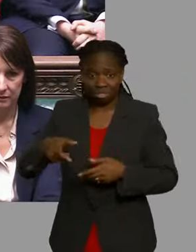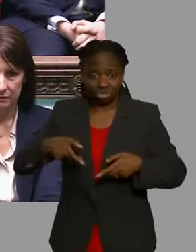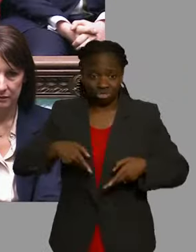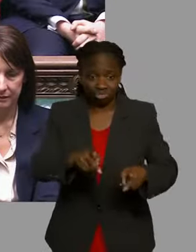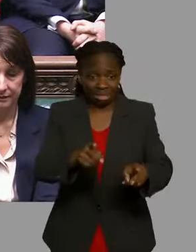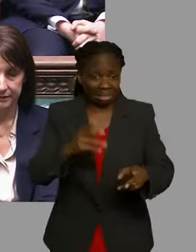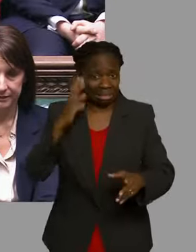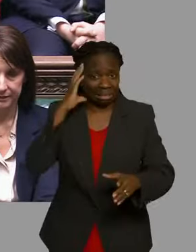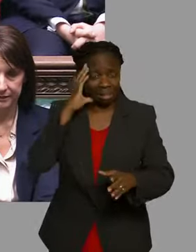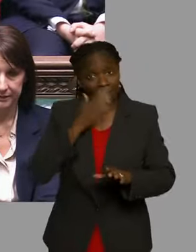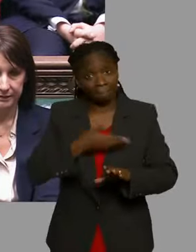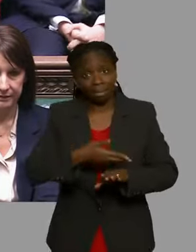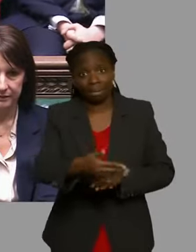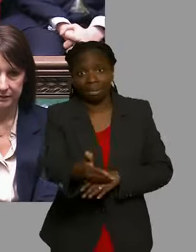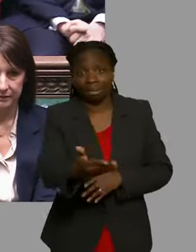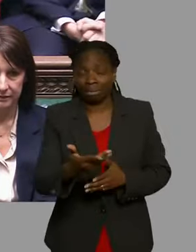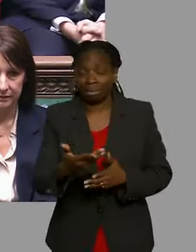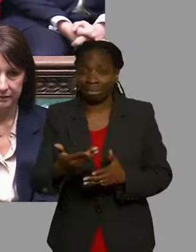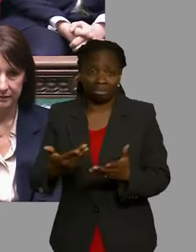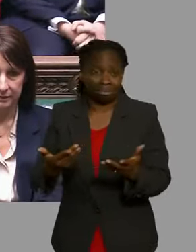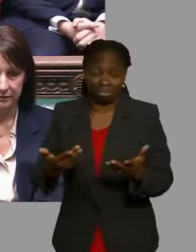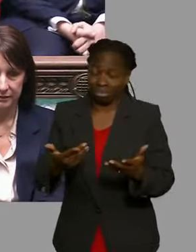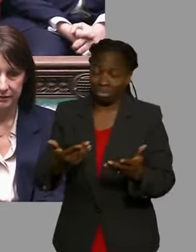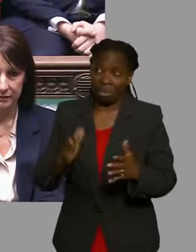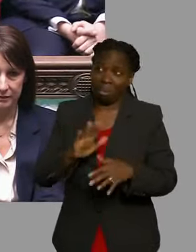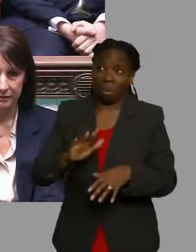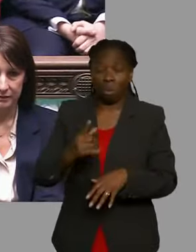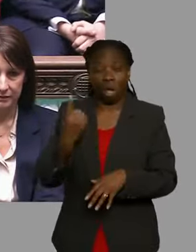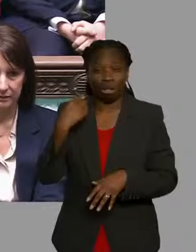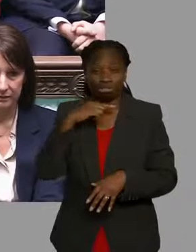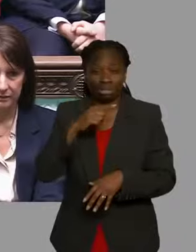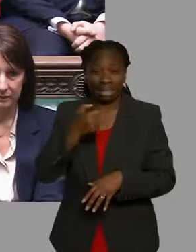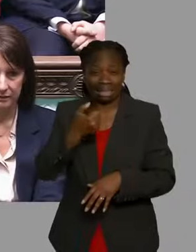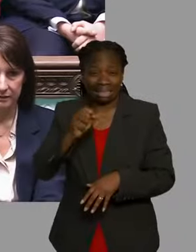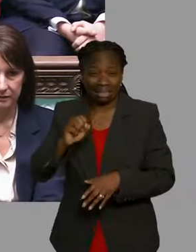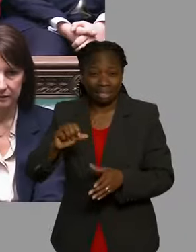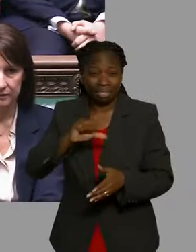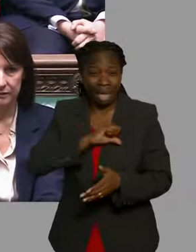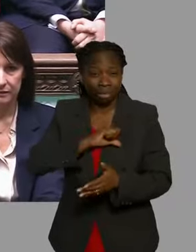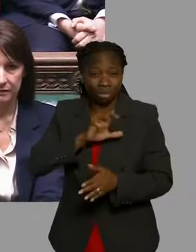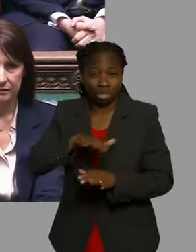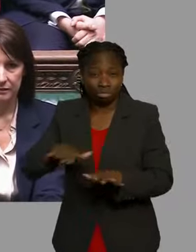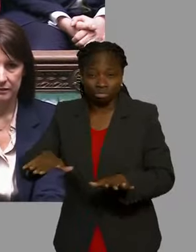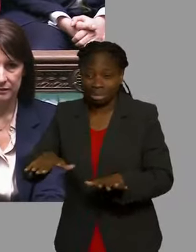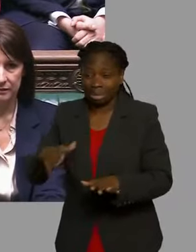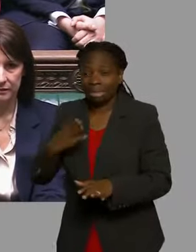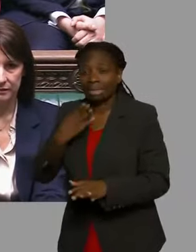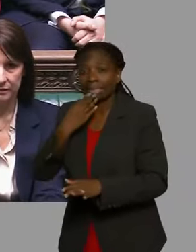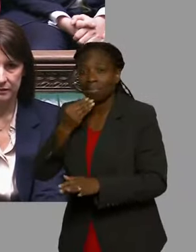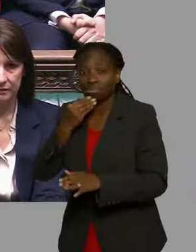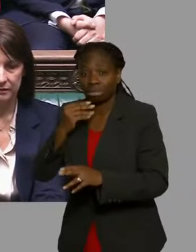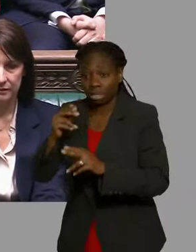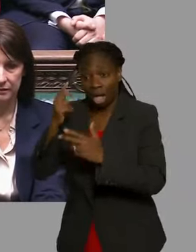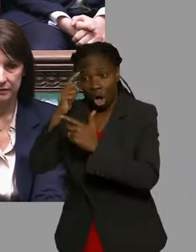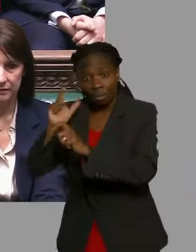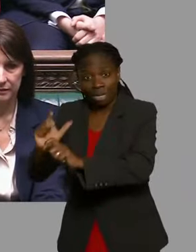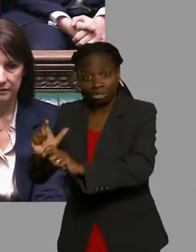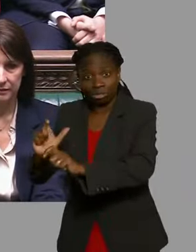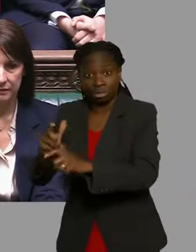temporary accommodation. Speaker, we're delivering nearly £1 billion into councils to tackle